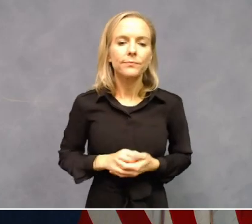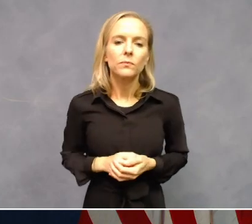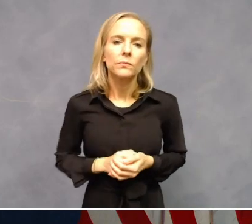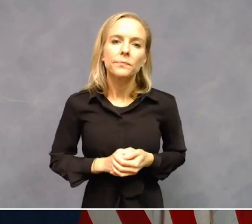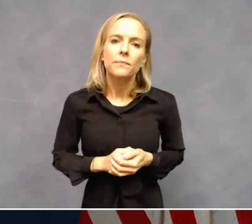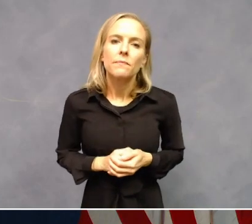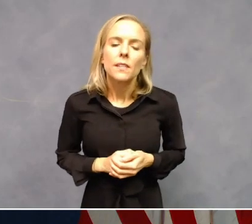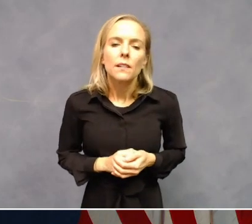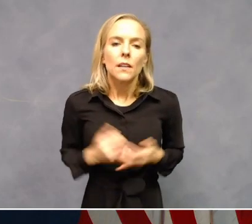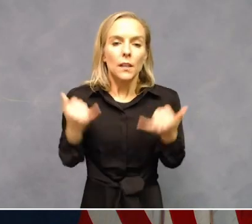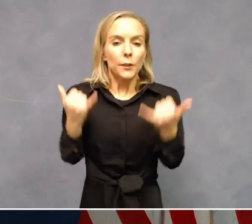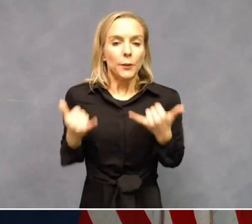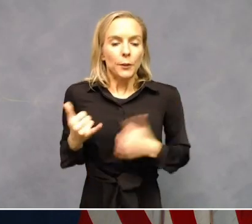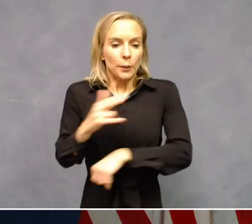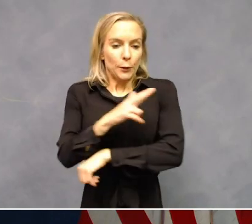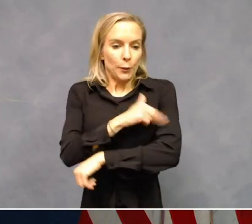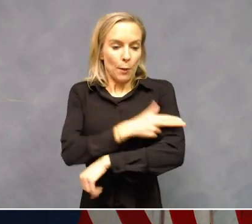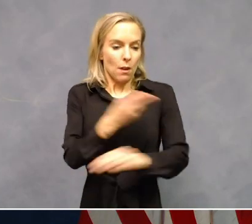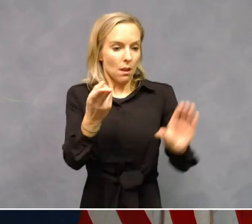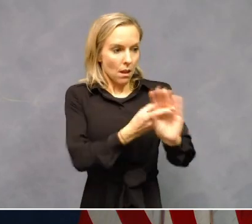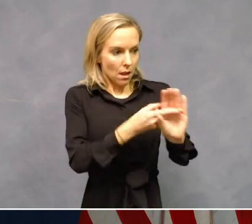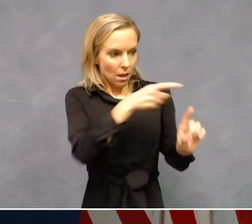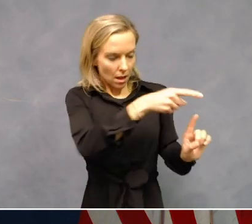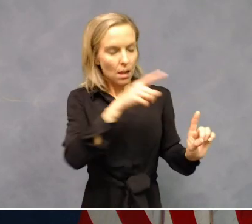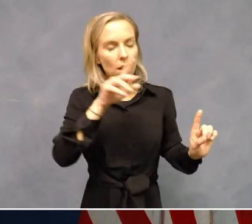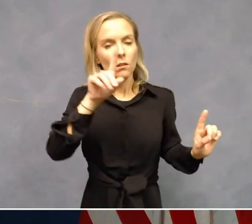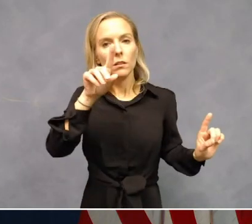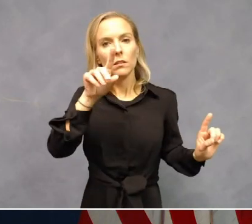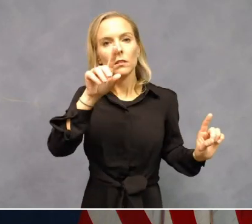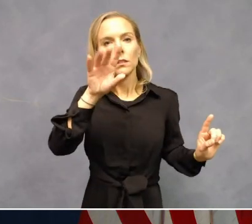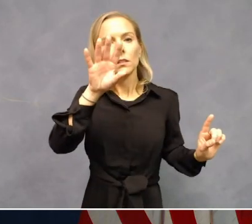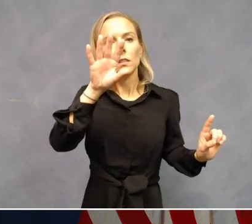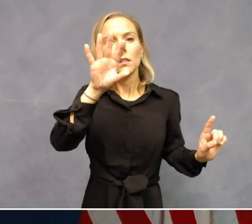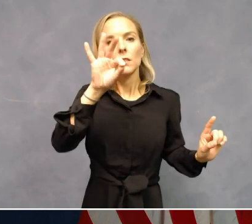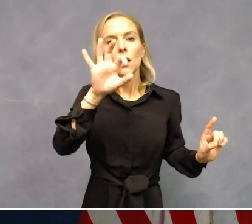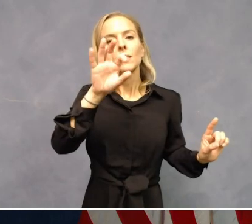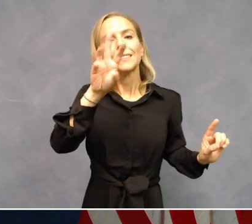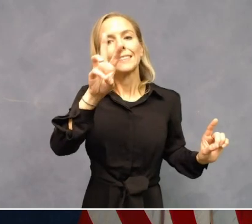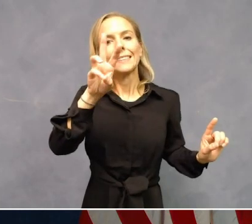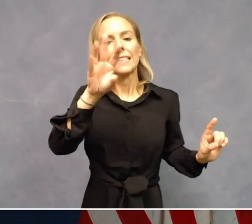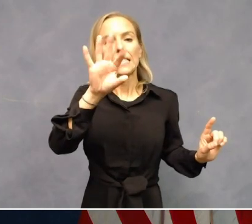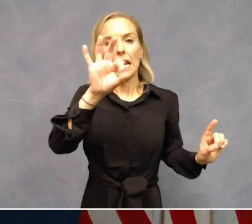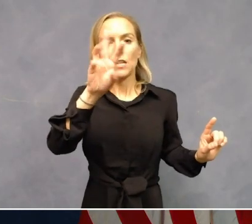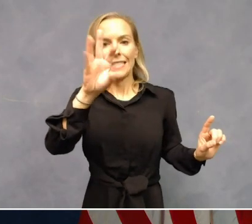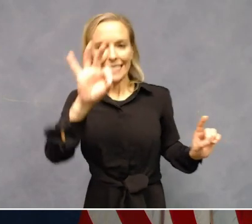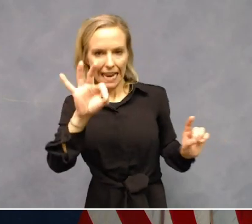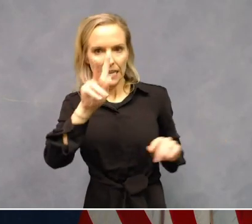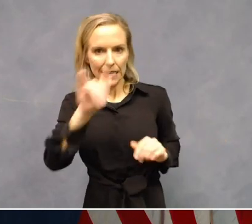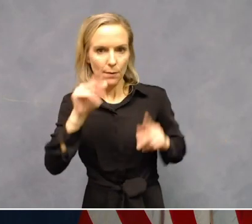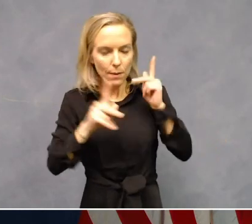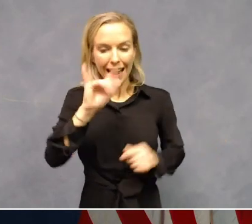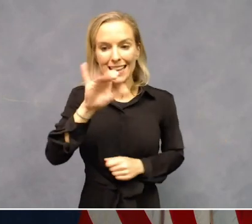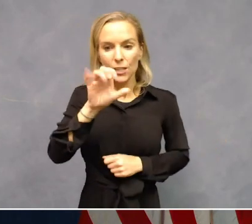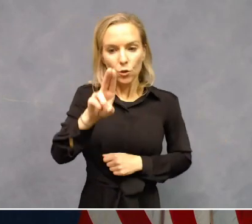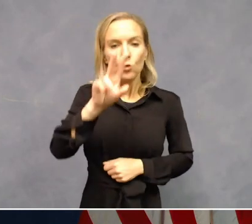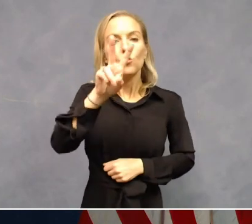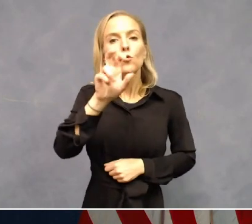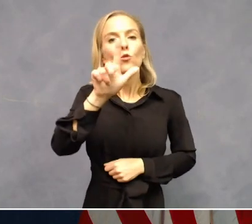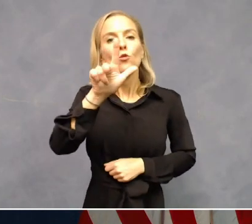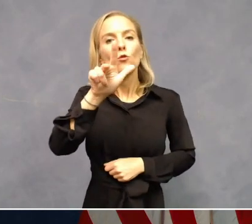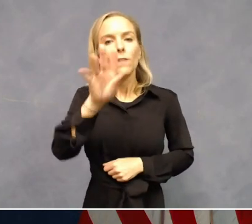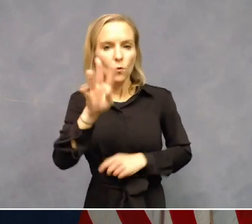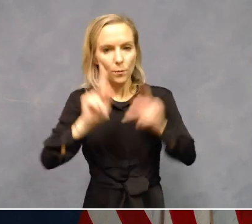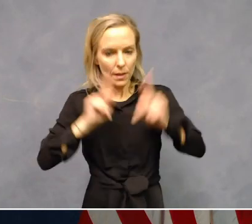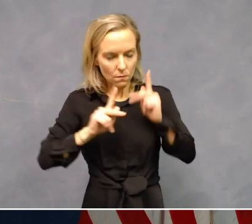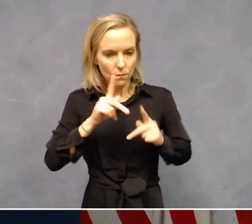Currently hospitalized, 969 Kentuckians, again increasing. ICU, 234 Kentuckians fighting for